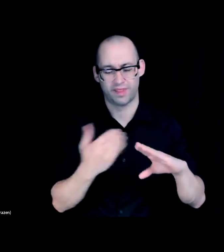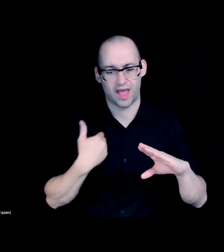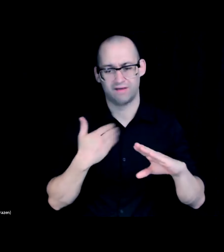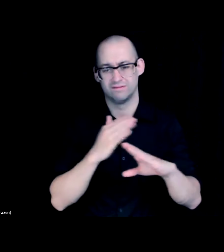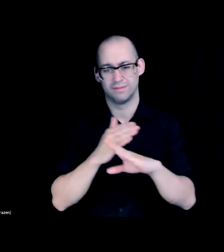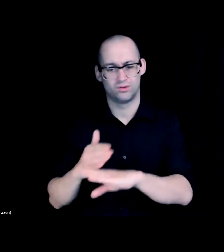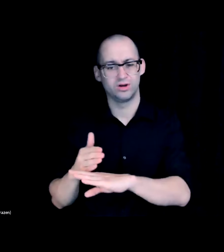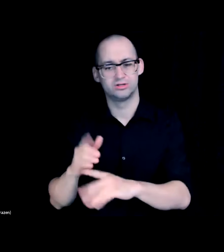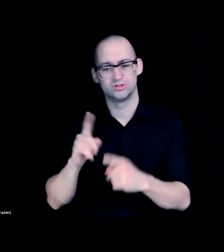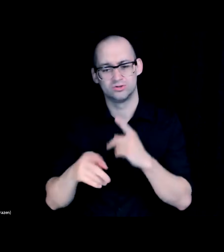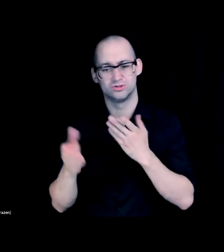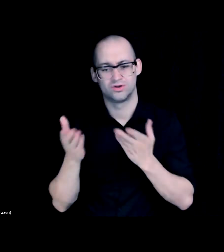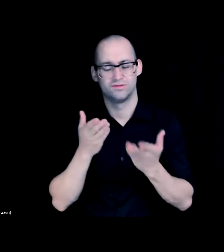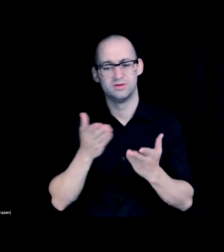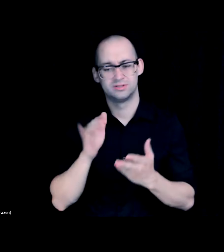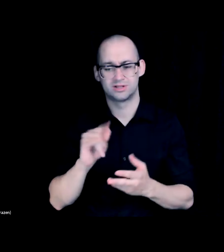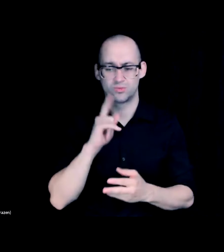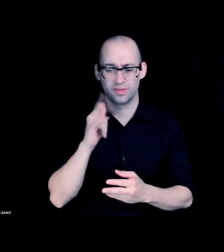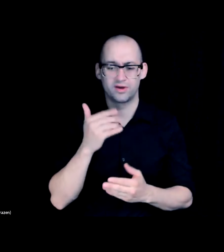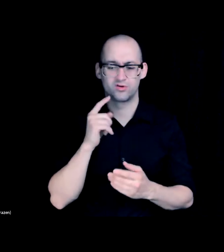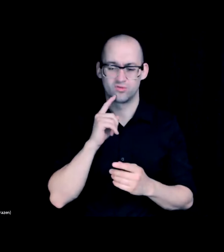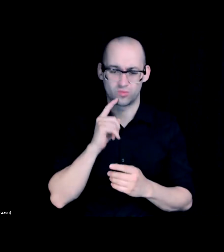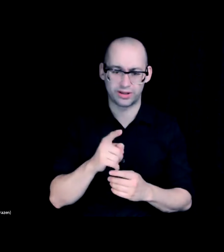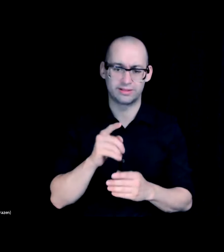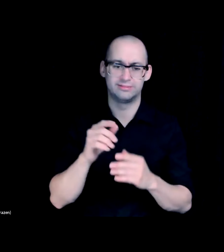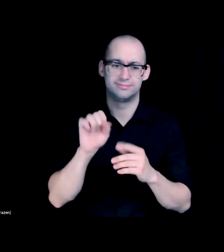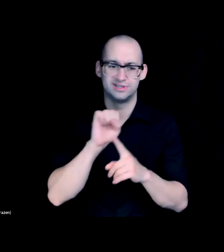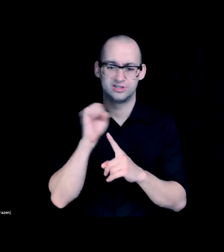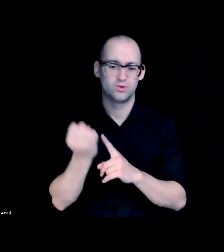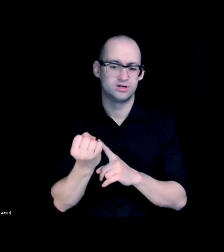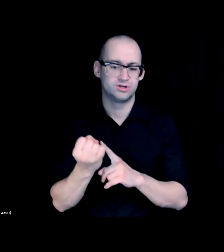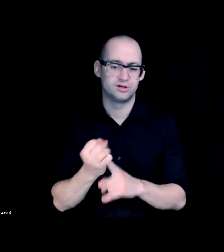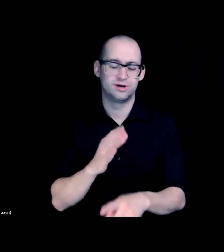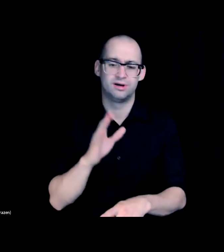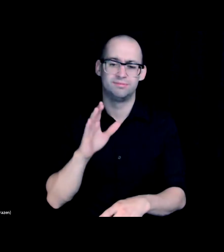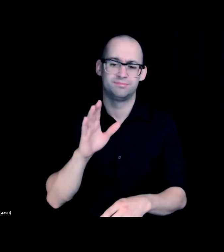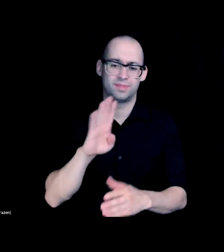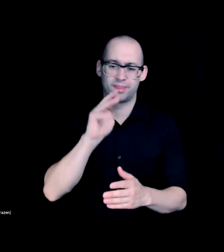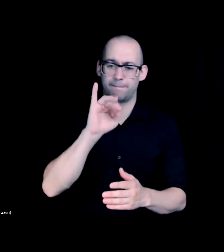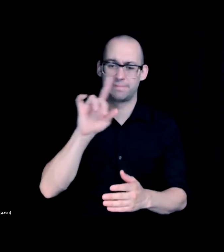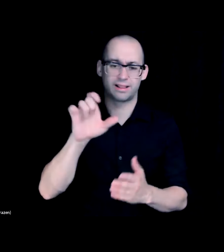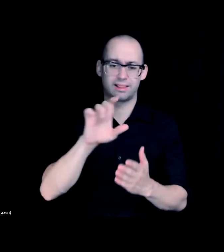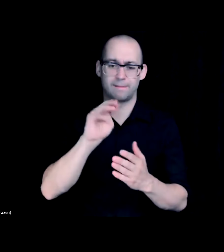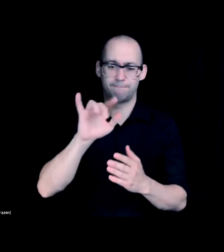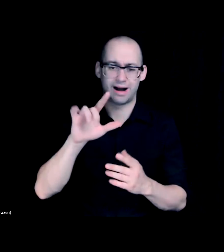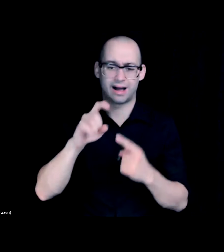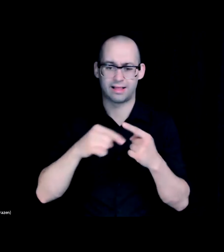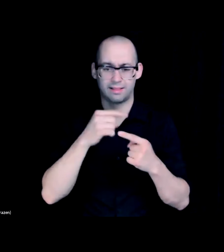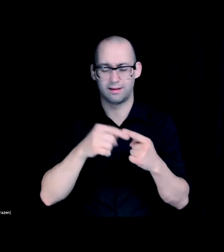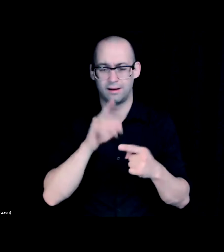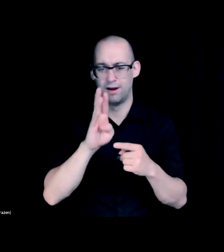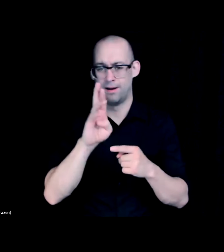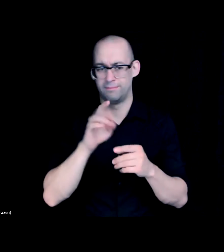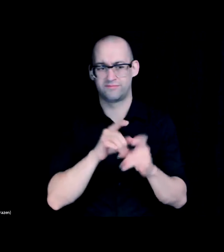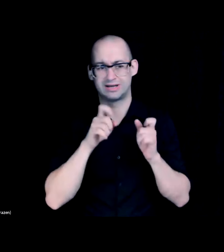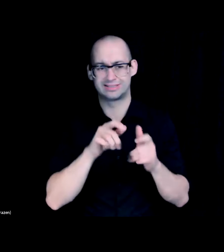are very real situation that the Middle Mile Broadband Initiative and the CPUC's many last mile